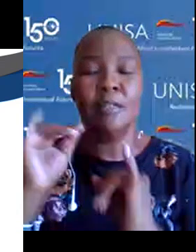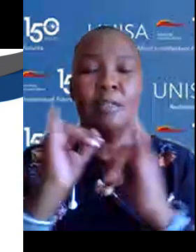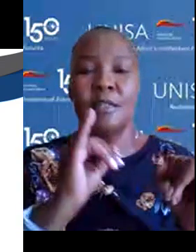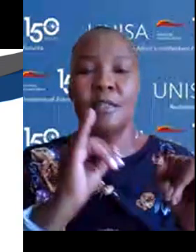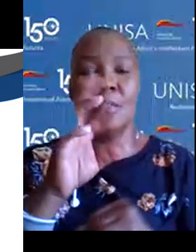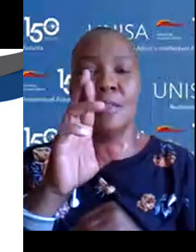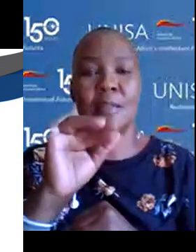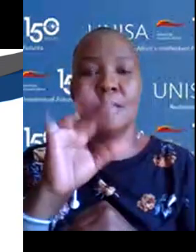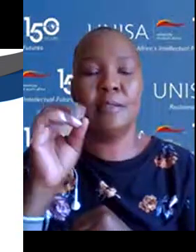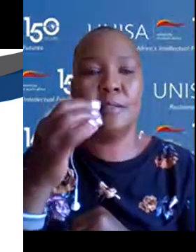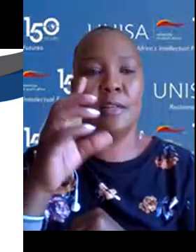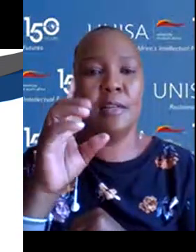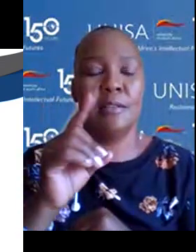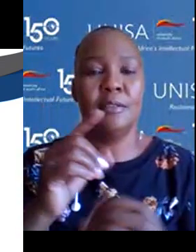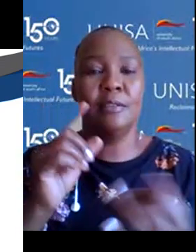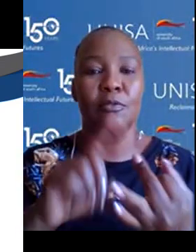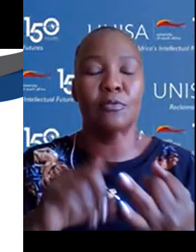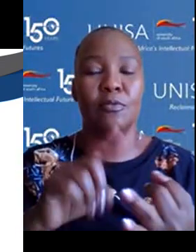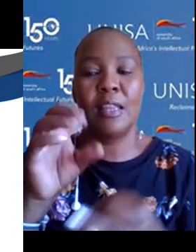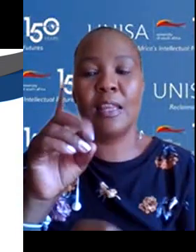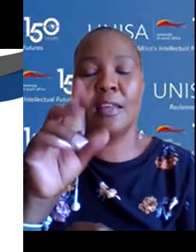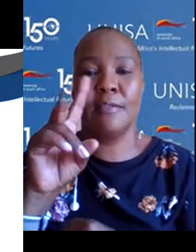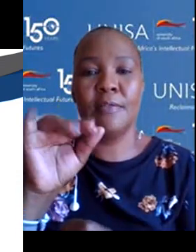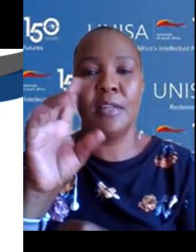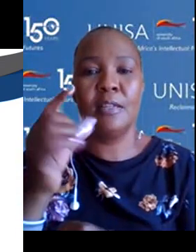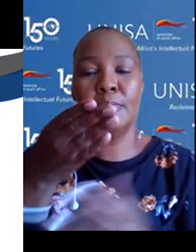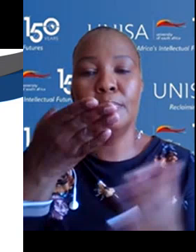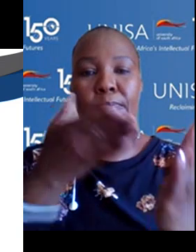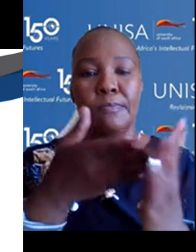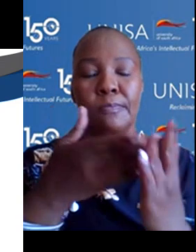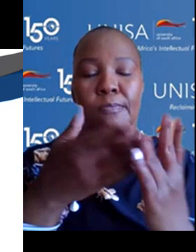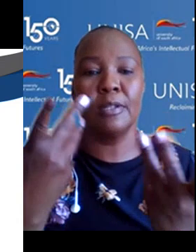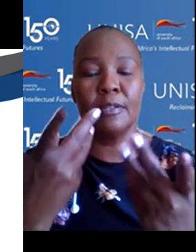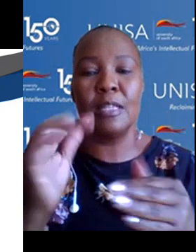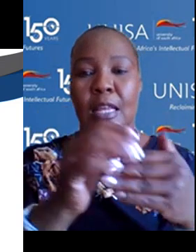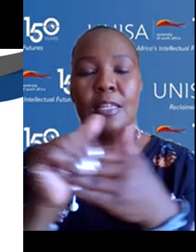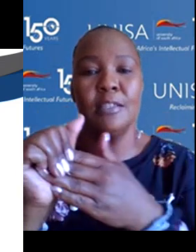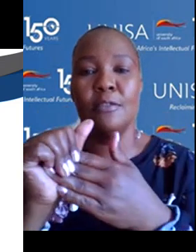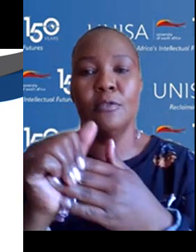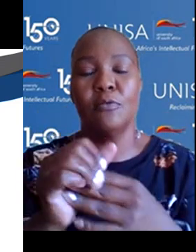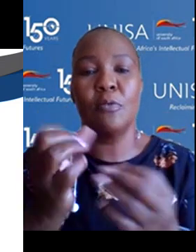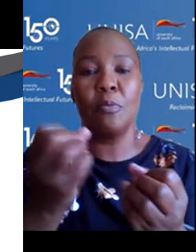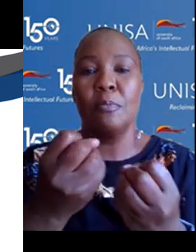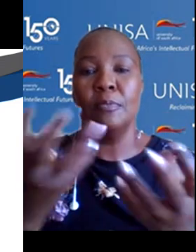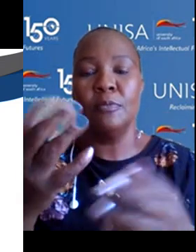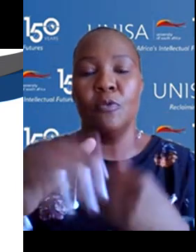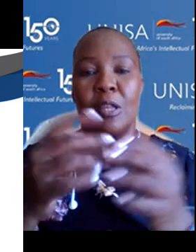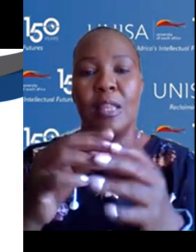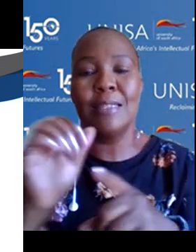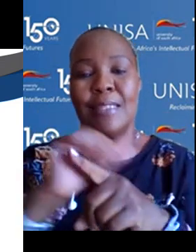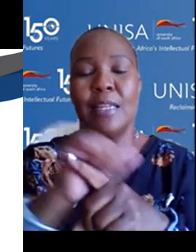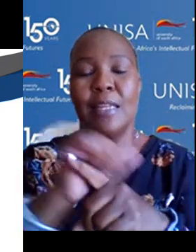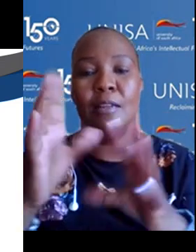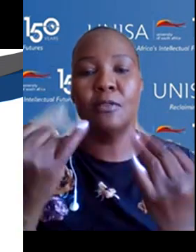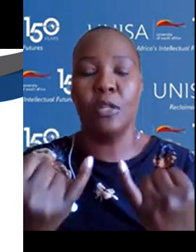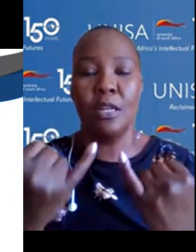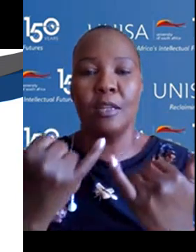David. If they could switch on their cameras, they will be leading you through most of the training today.